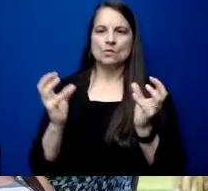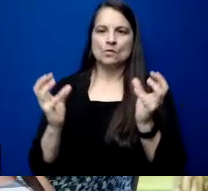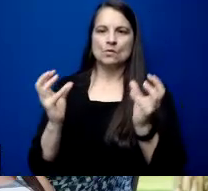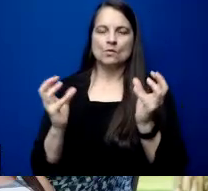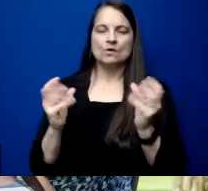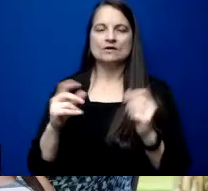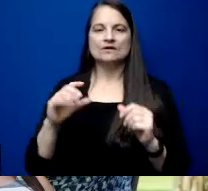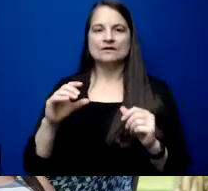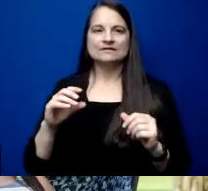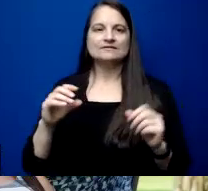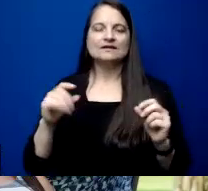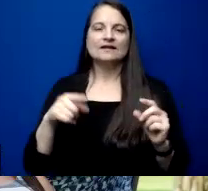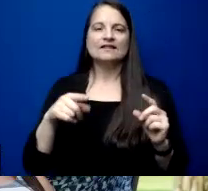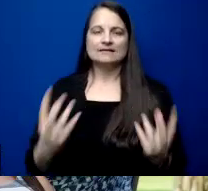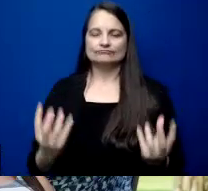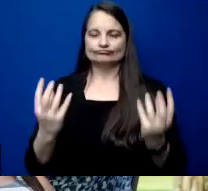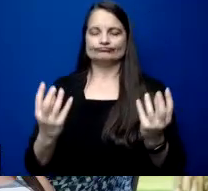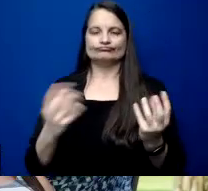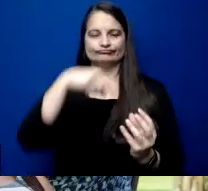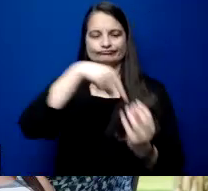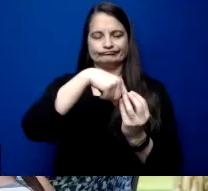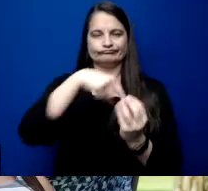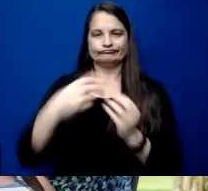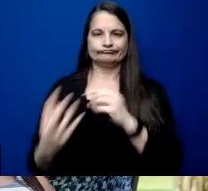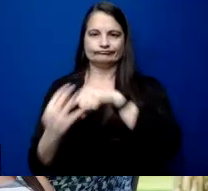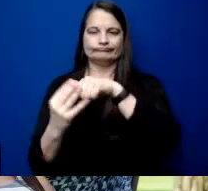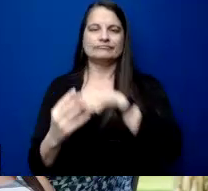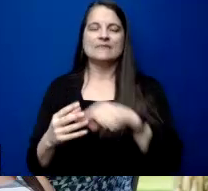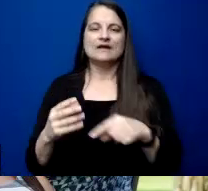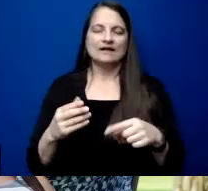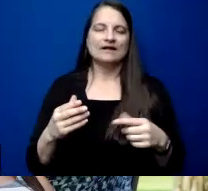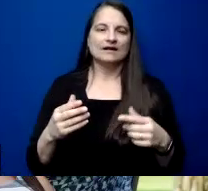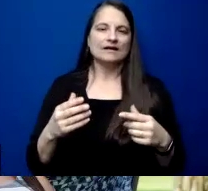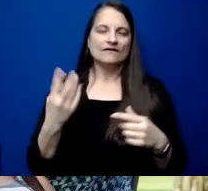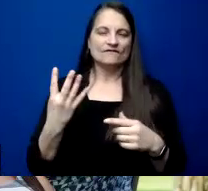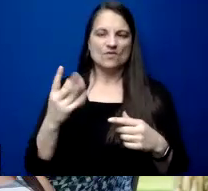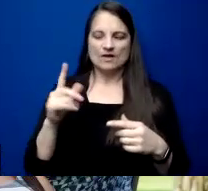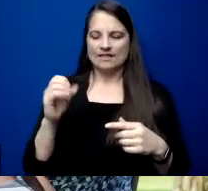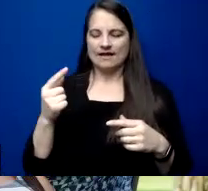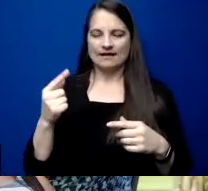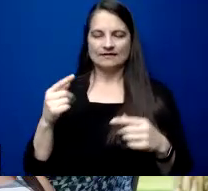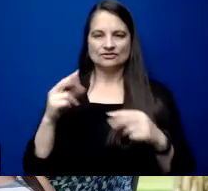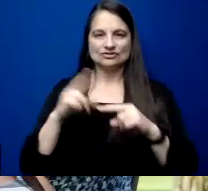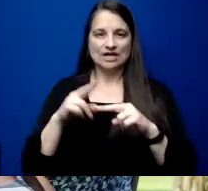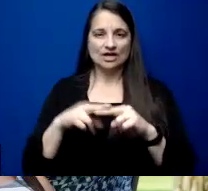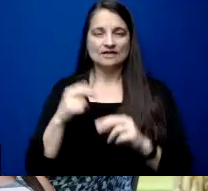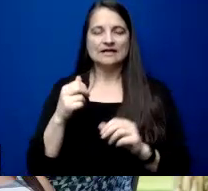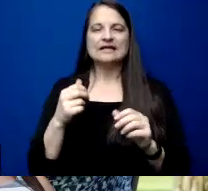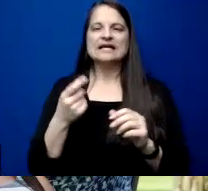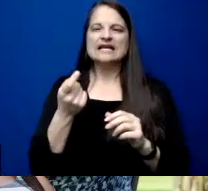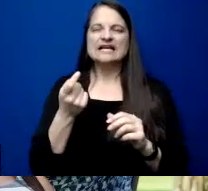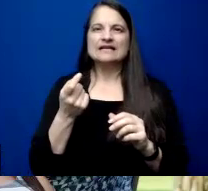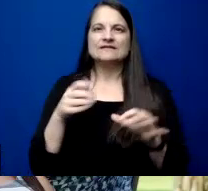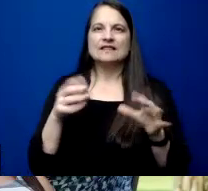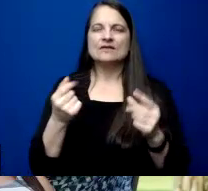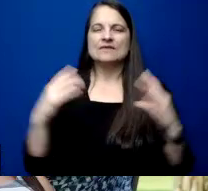those sit on the end of a standard four-legged chair, and they give each of the legs just a little bit of a bounce